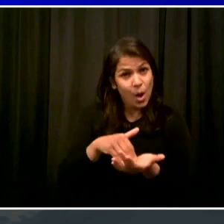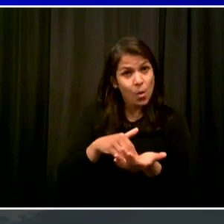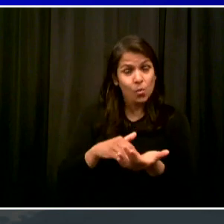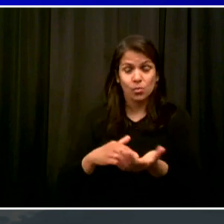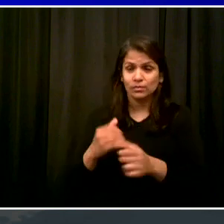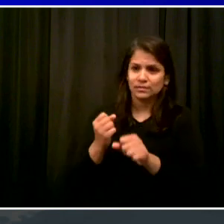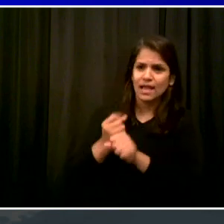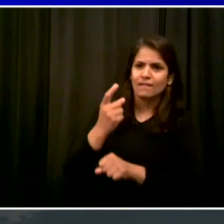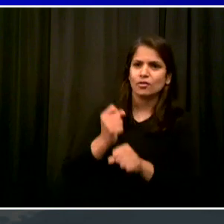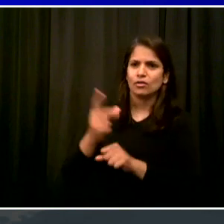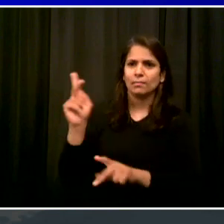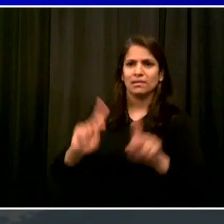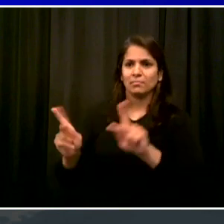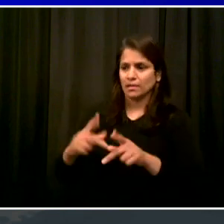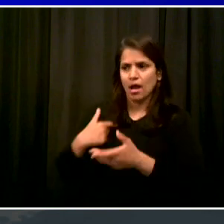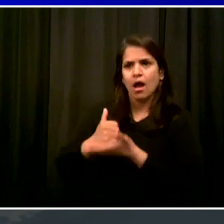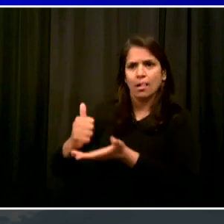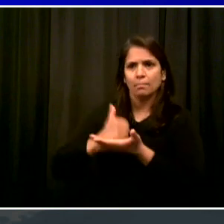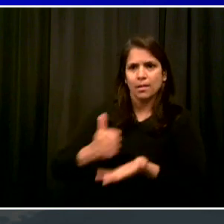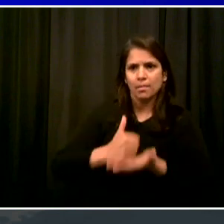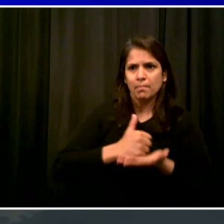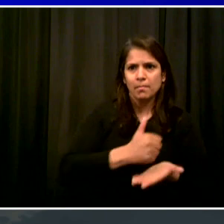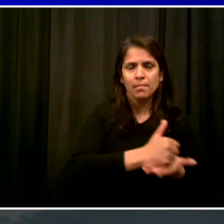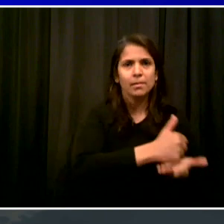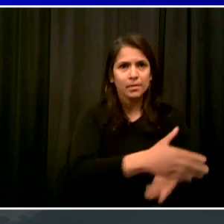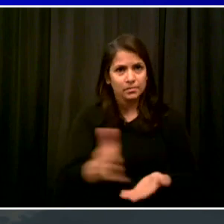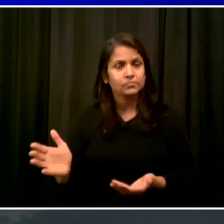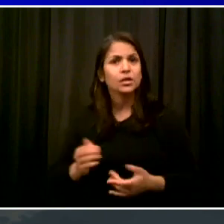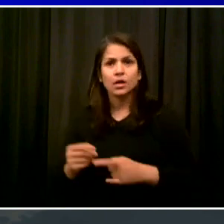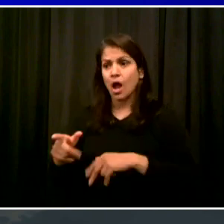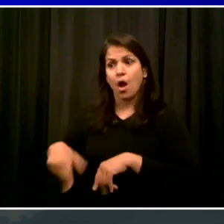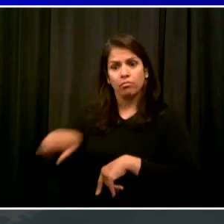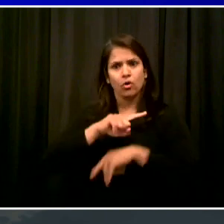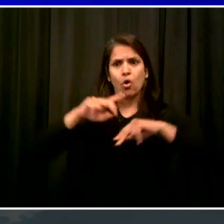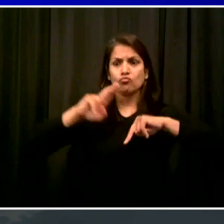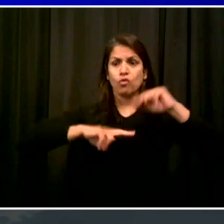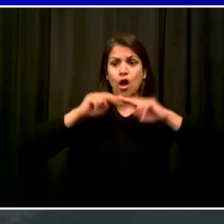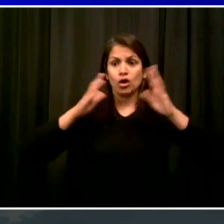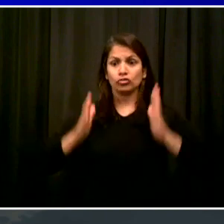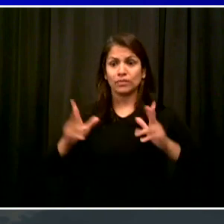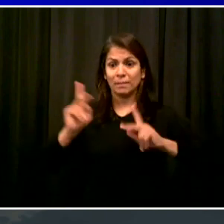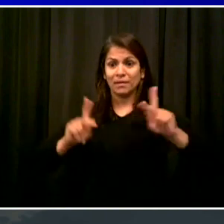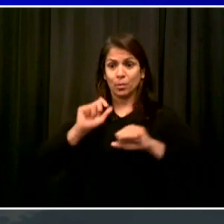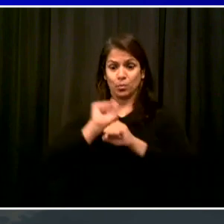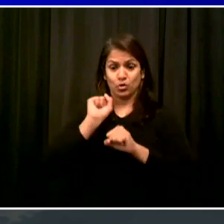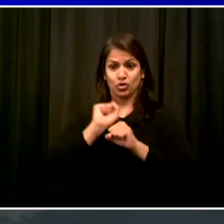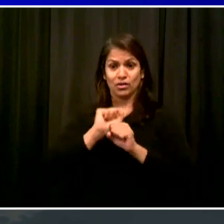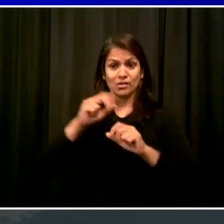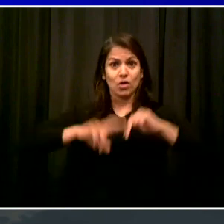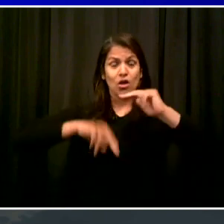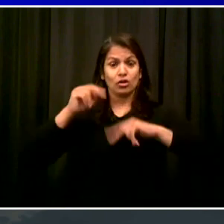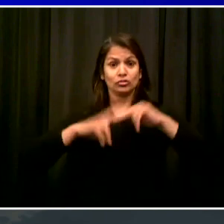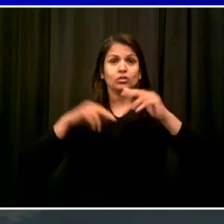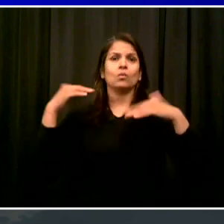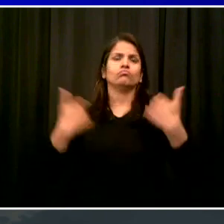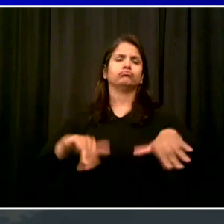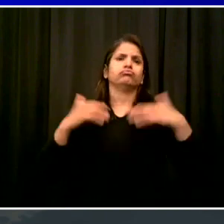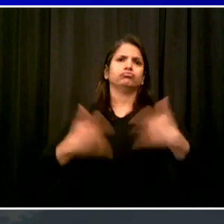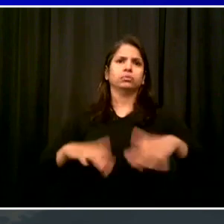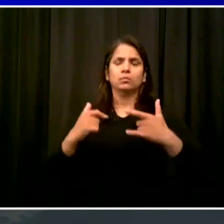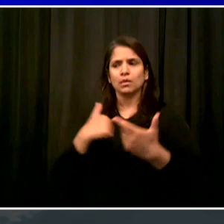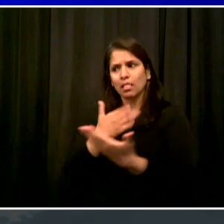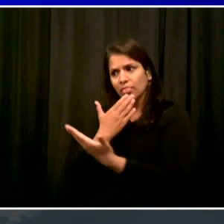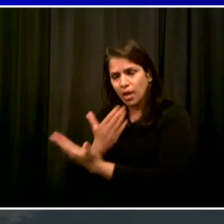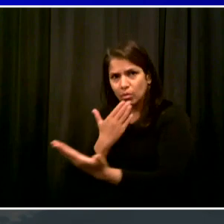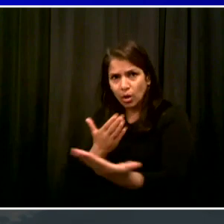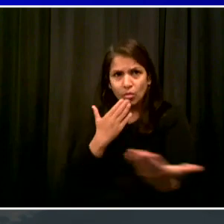Construction is beginning immediately, and I want to thank, of course, the Racial Equity and Inclusion Task Force. I want to thank Health and Hospitals. I want to thank